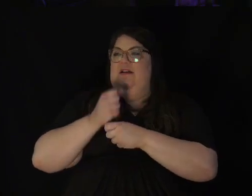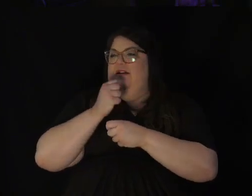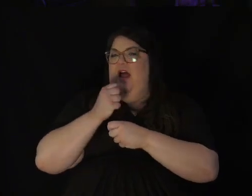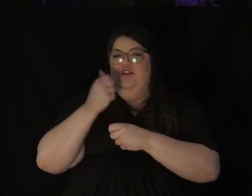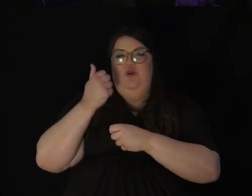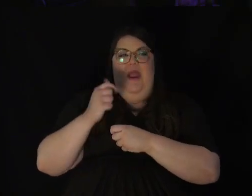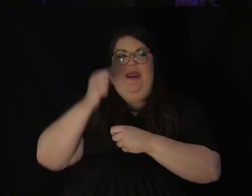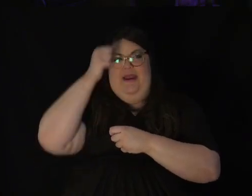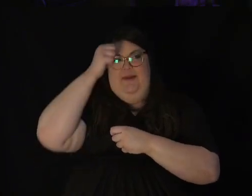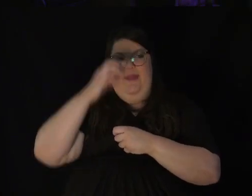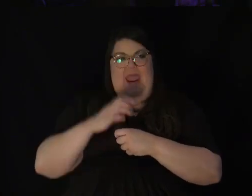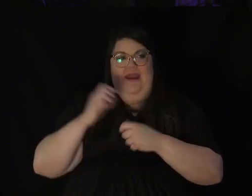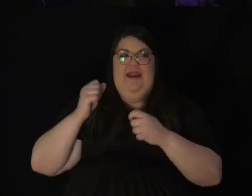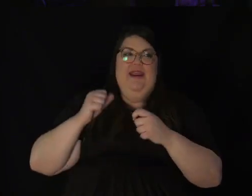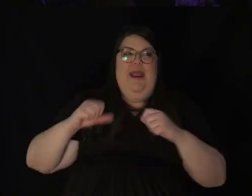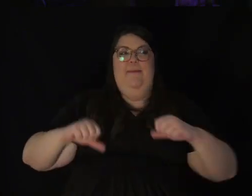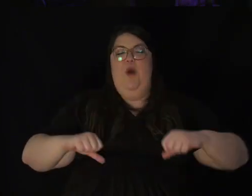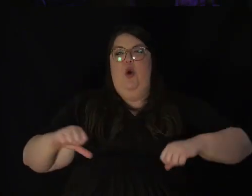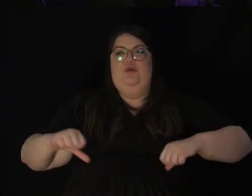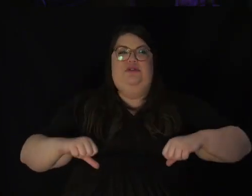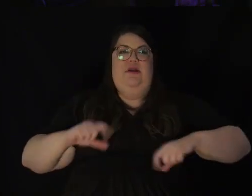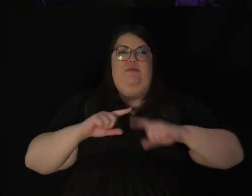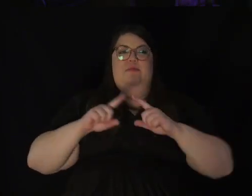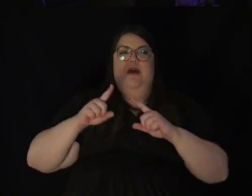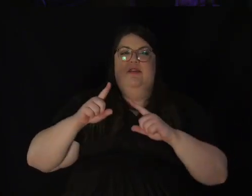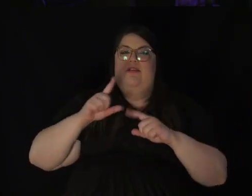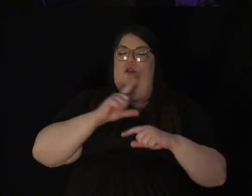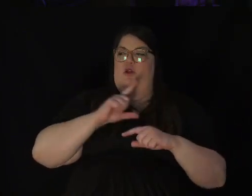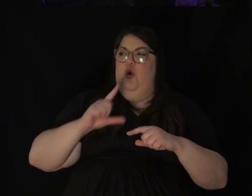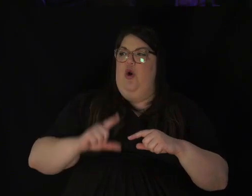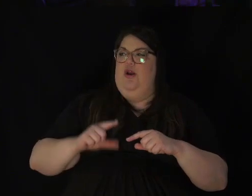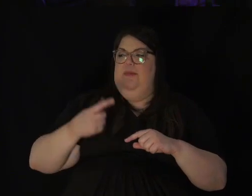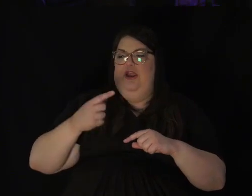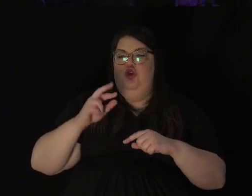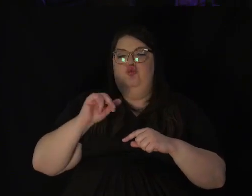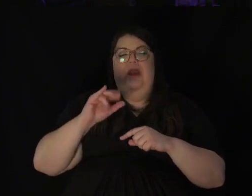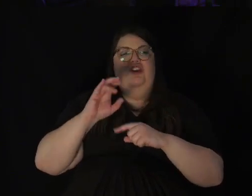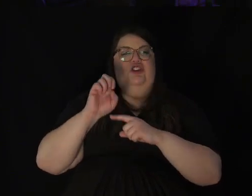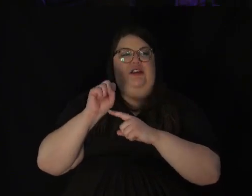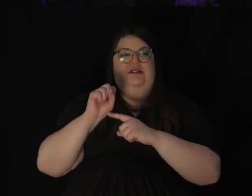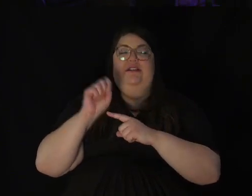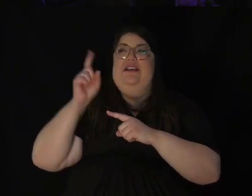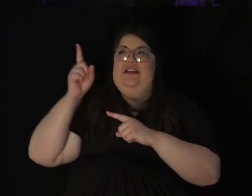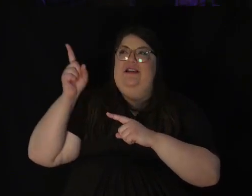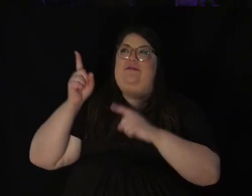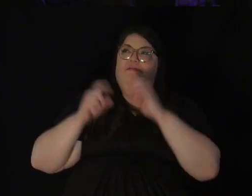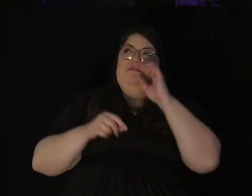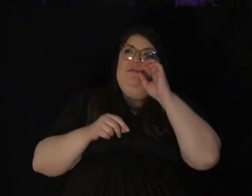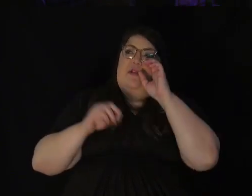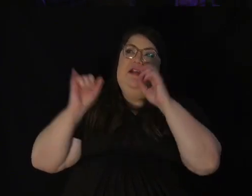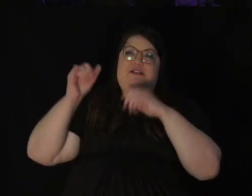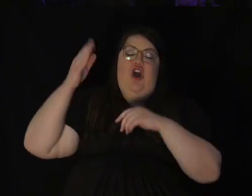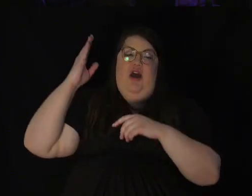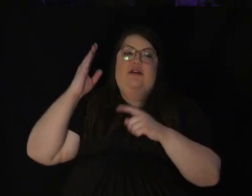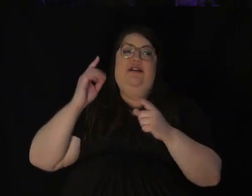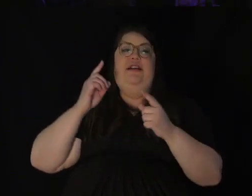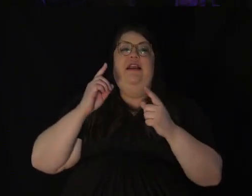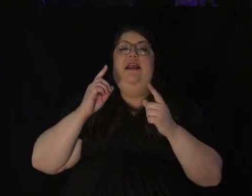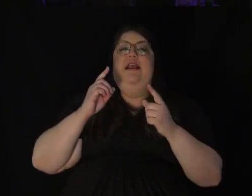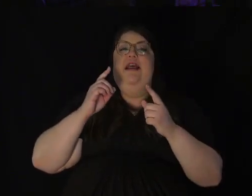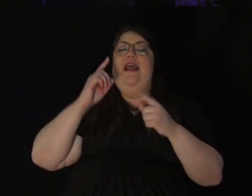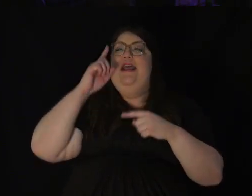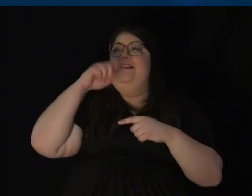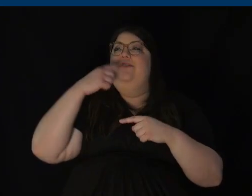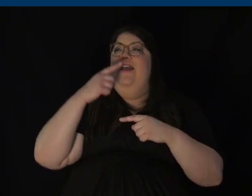be gracious to you. God is a gracious God. He lifts his face towards